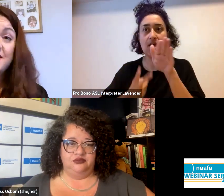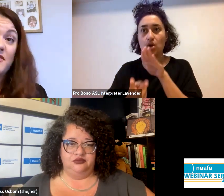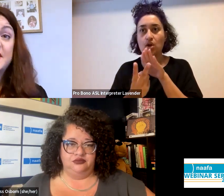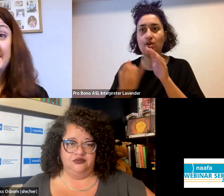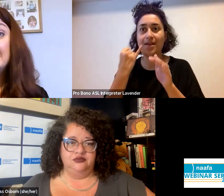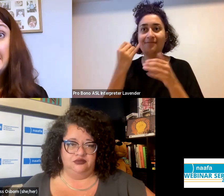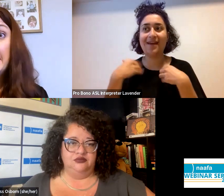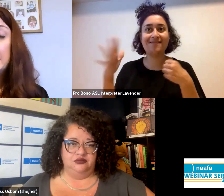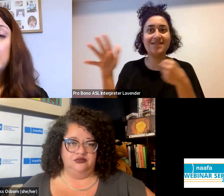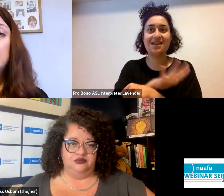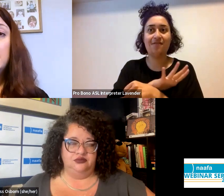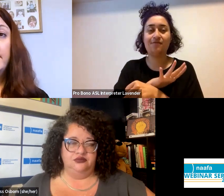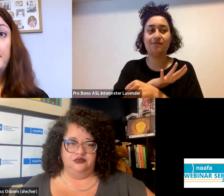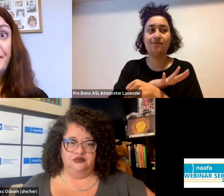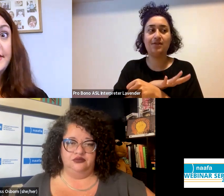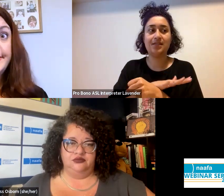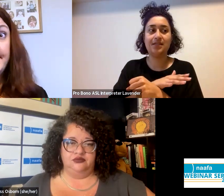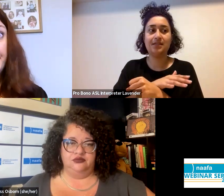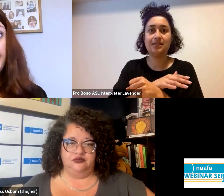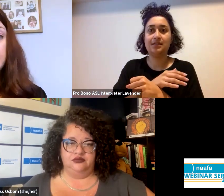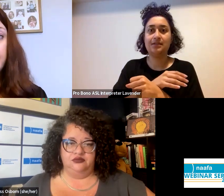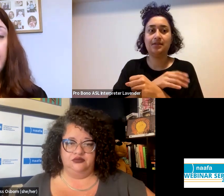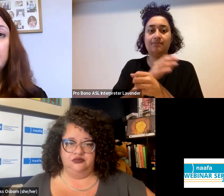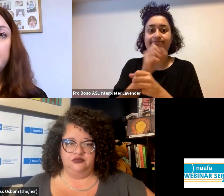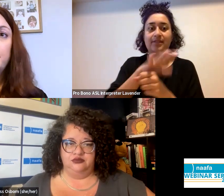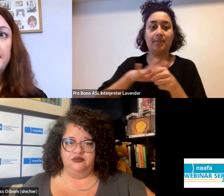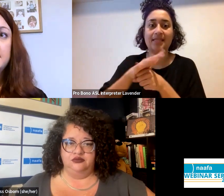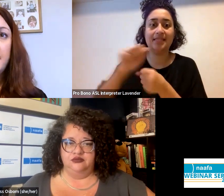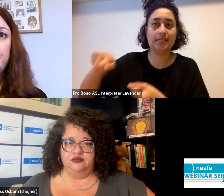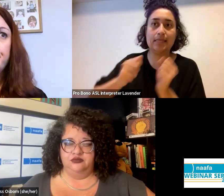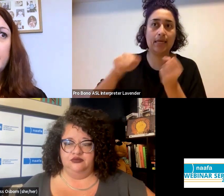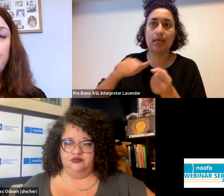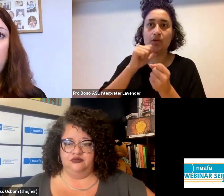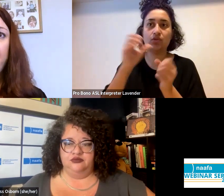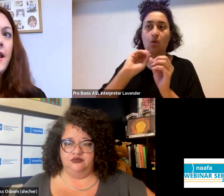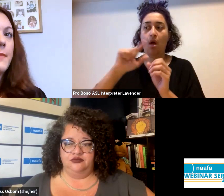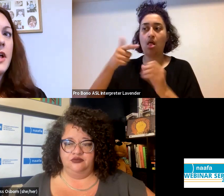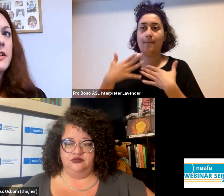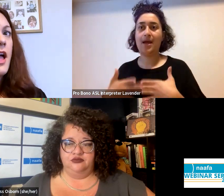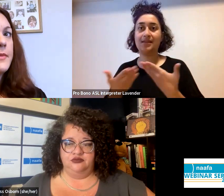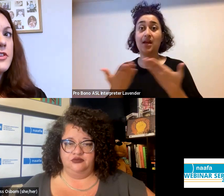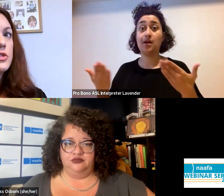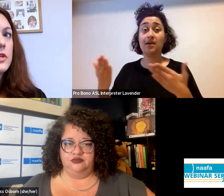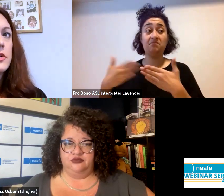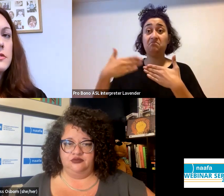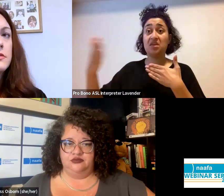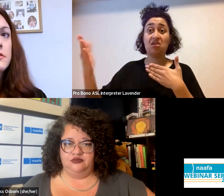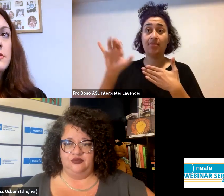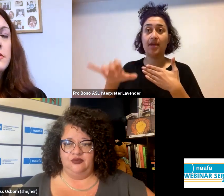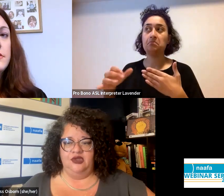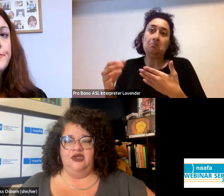enough space to physically dig? And there isn't anybody else there. But beyond that, I'm not